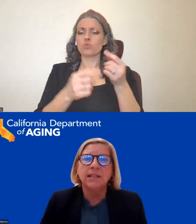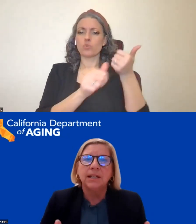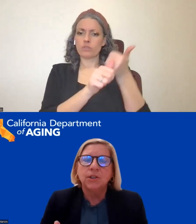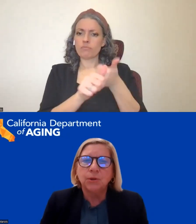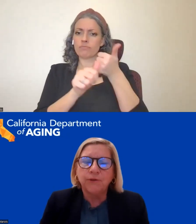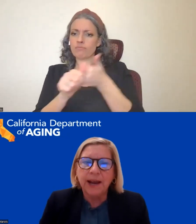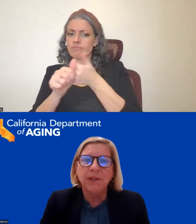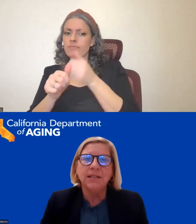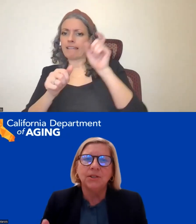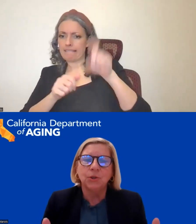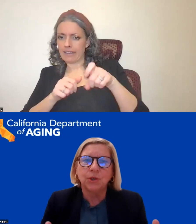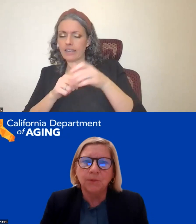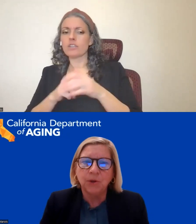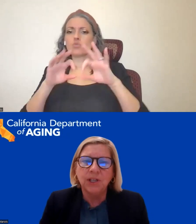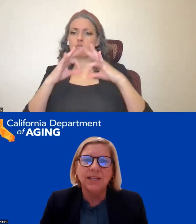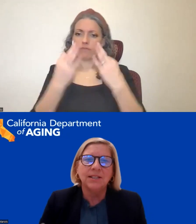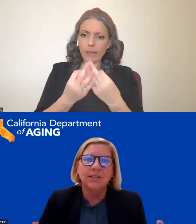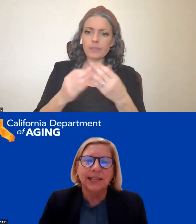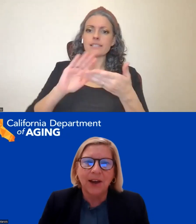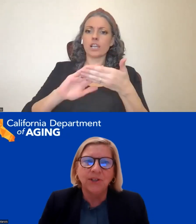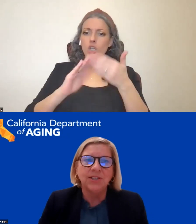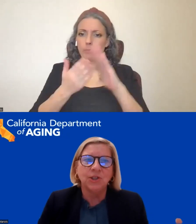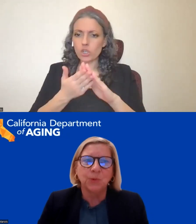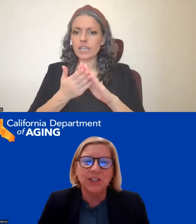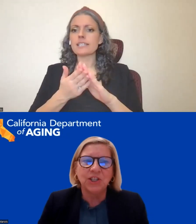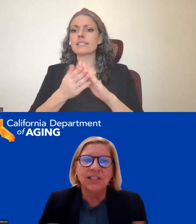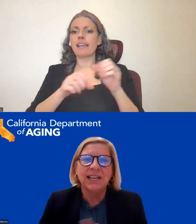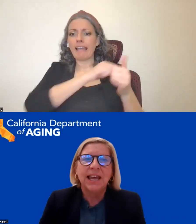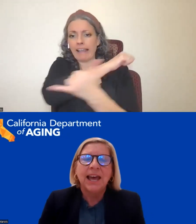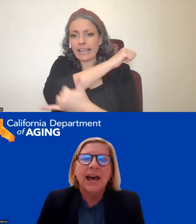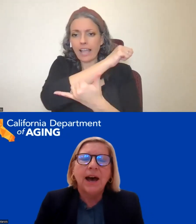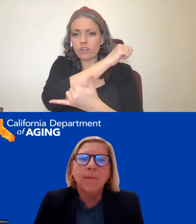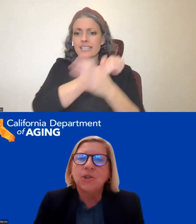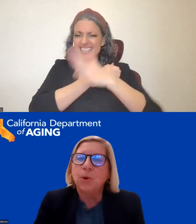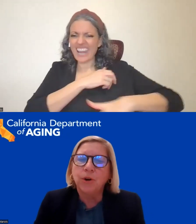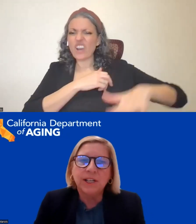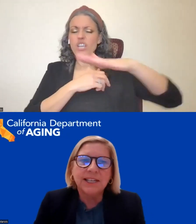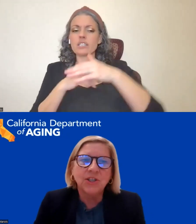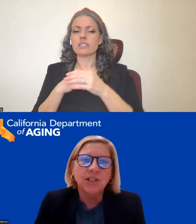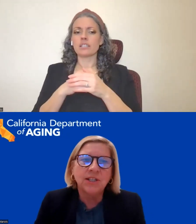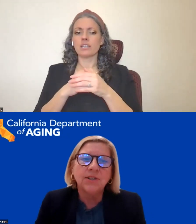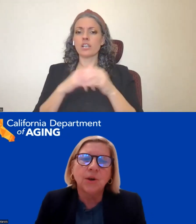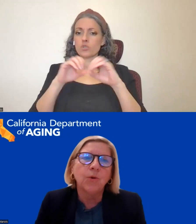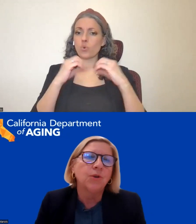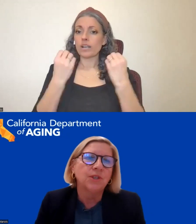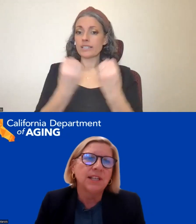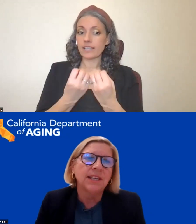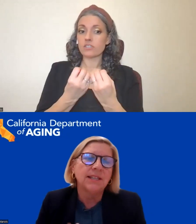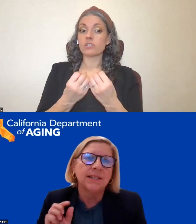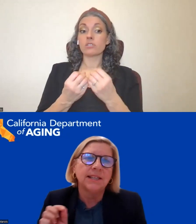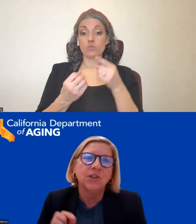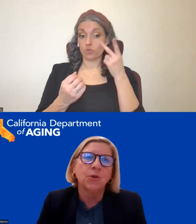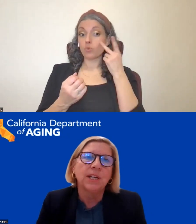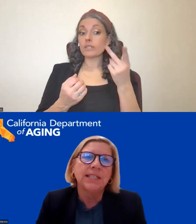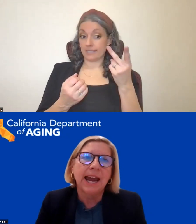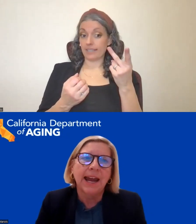need it, to families, to communities, to counties, to regions? to organizations. So you'll see